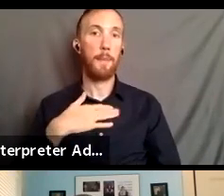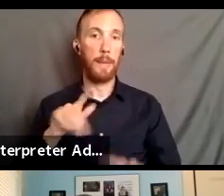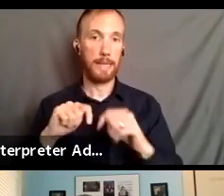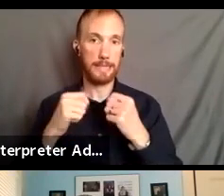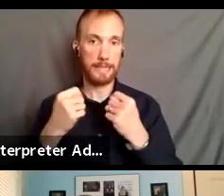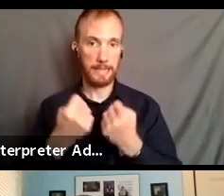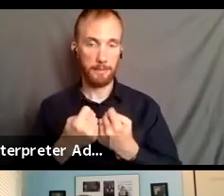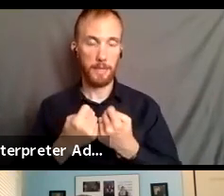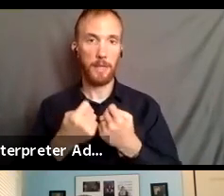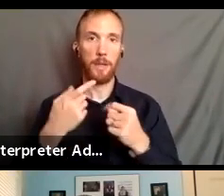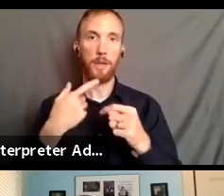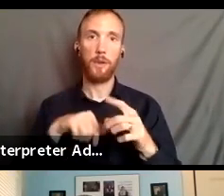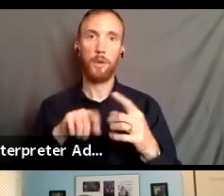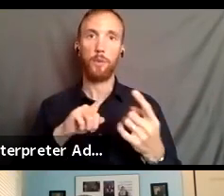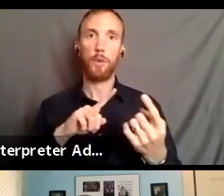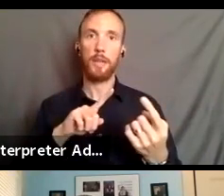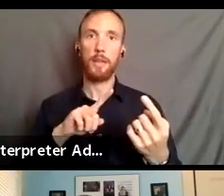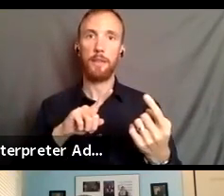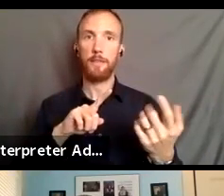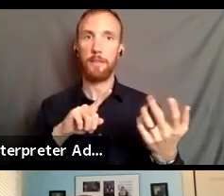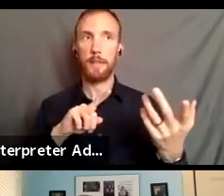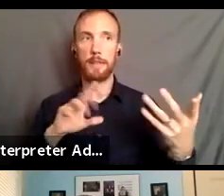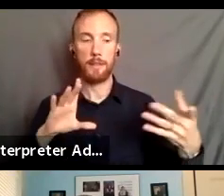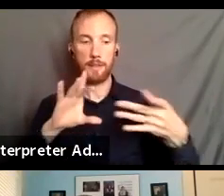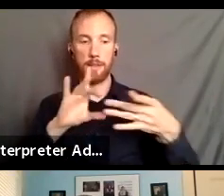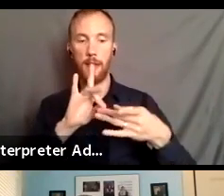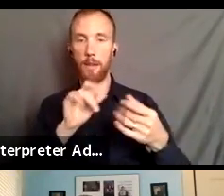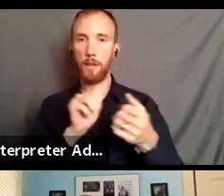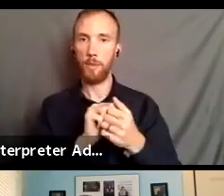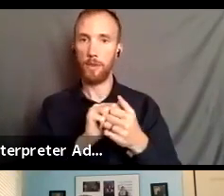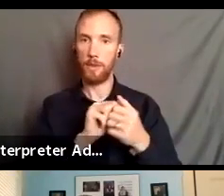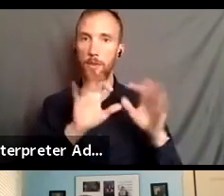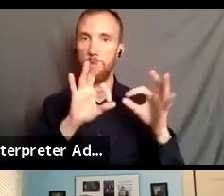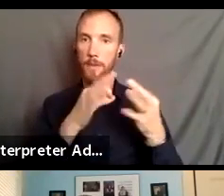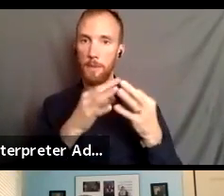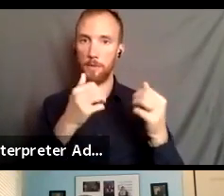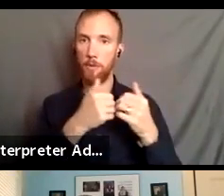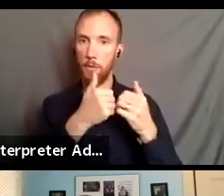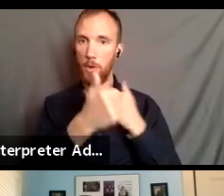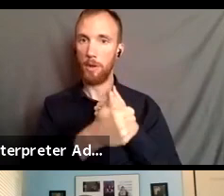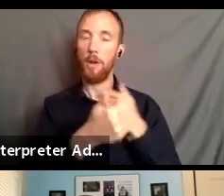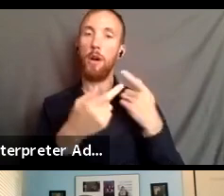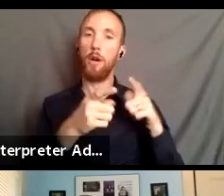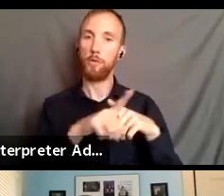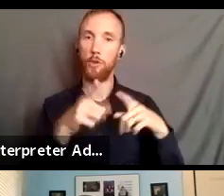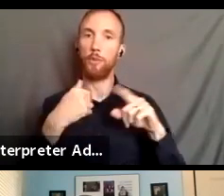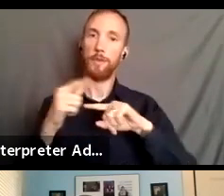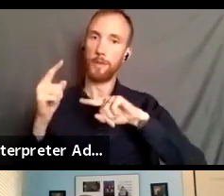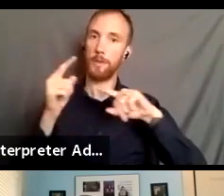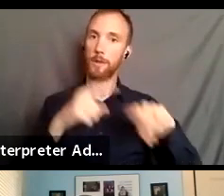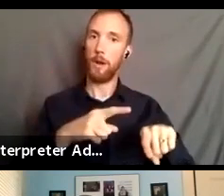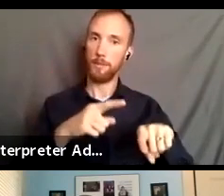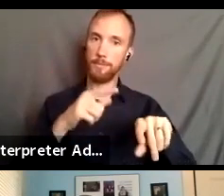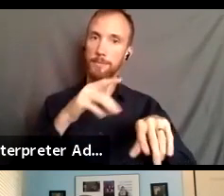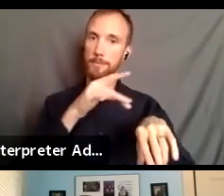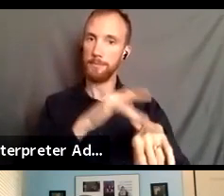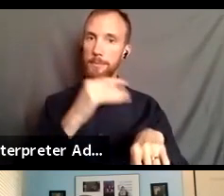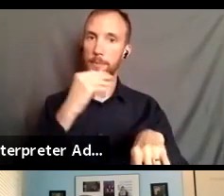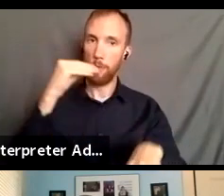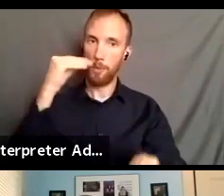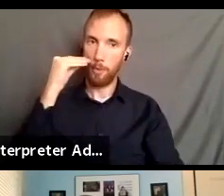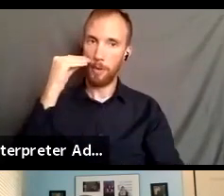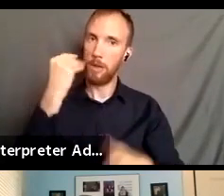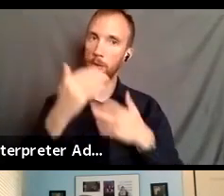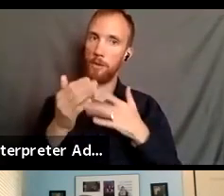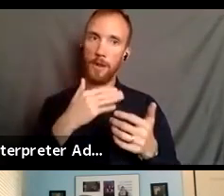we have met with families remotely but we've also gone to the home you've done so it really depends on what works best for the family and